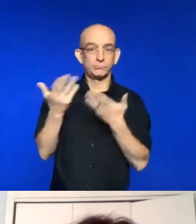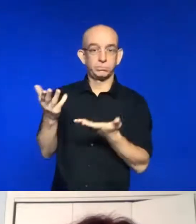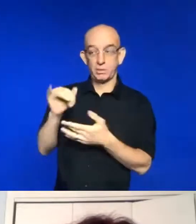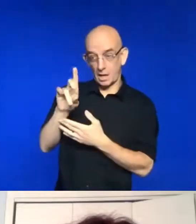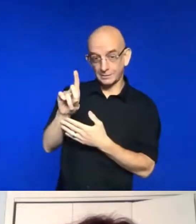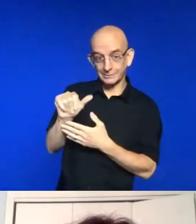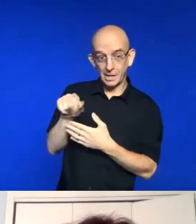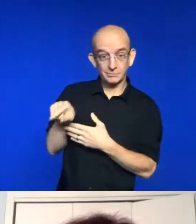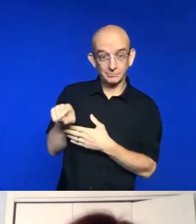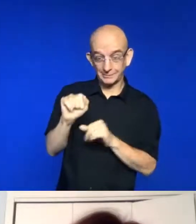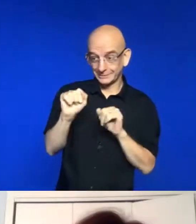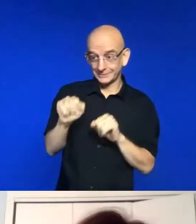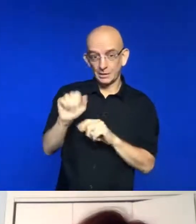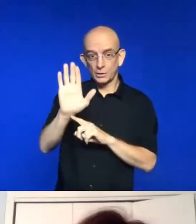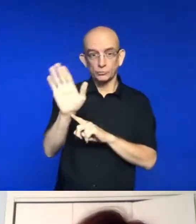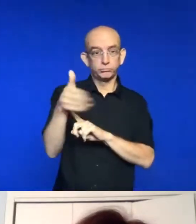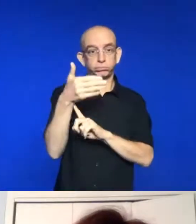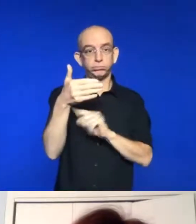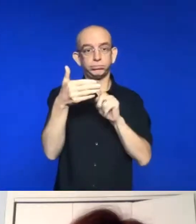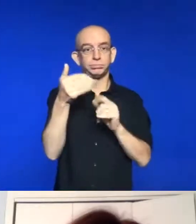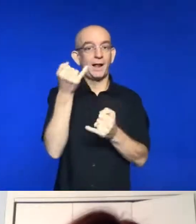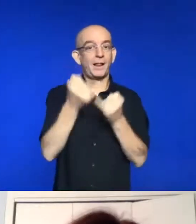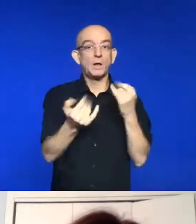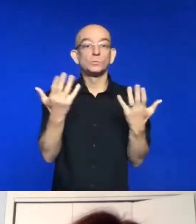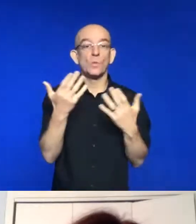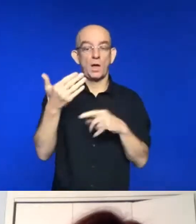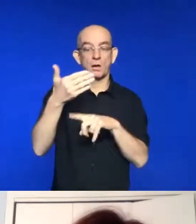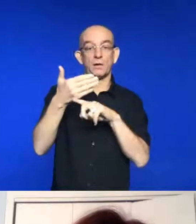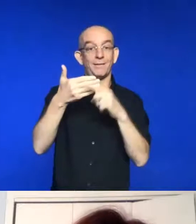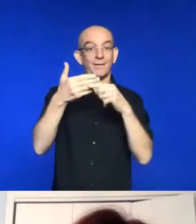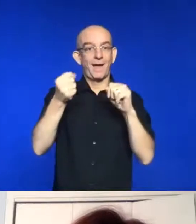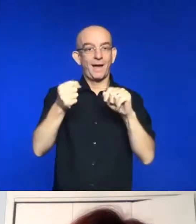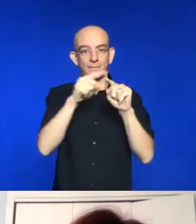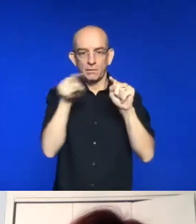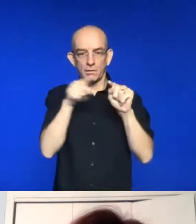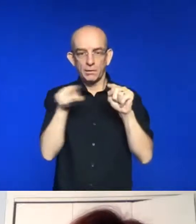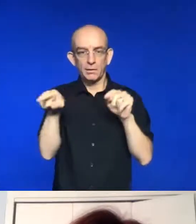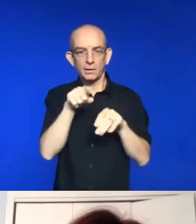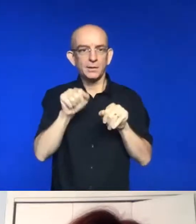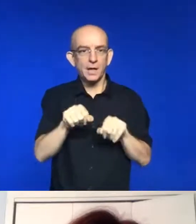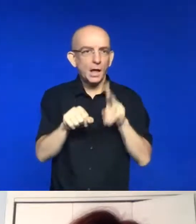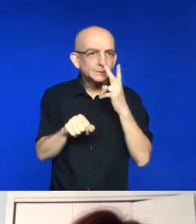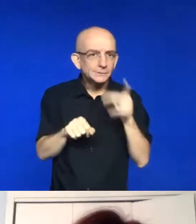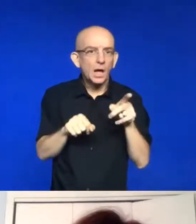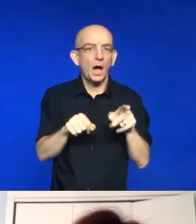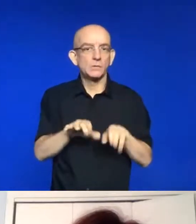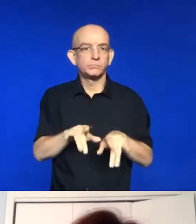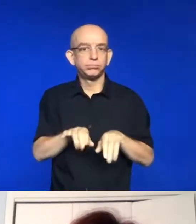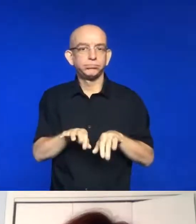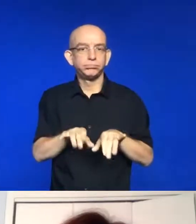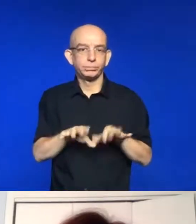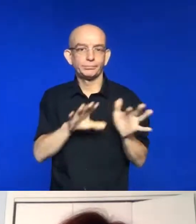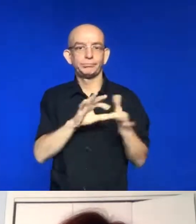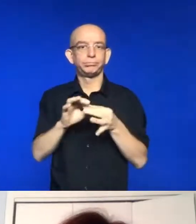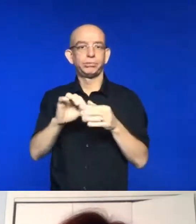have links to other resources, or maybe you could just type the links into the chat box so that if people want